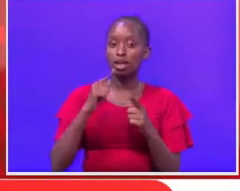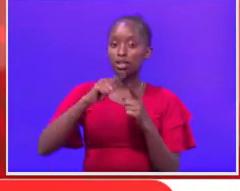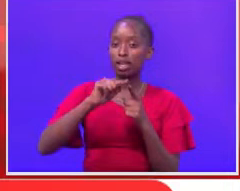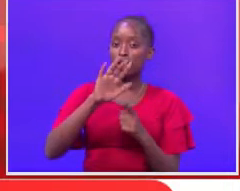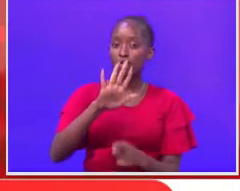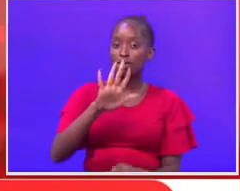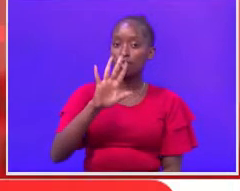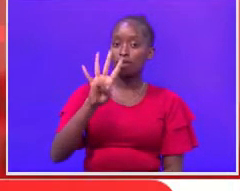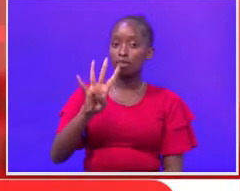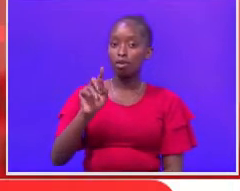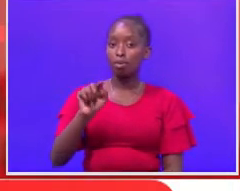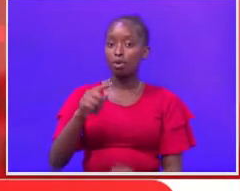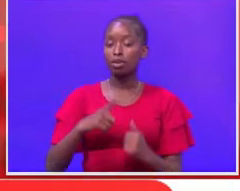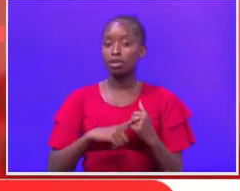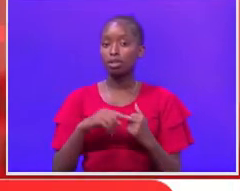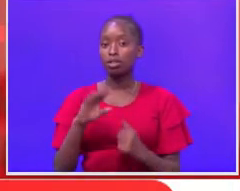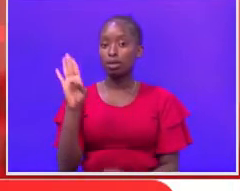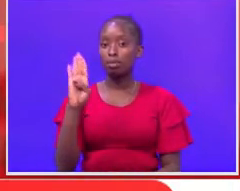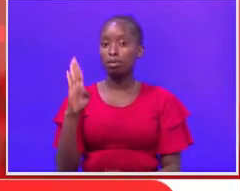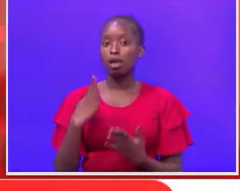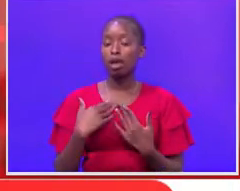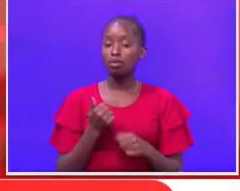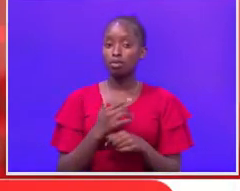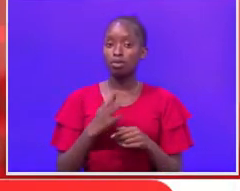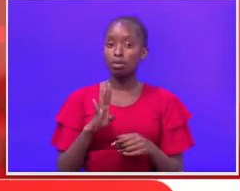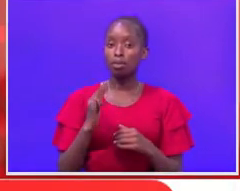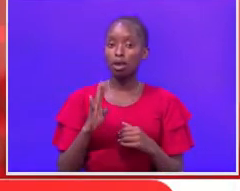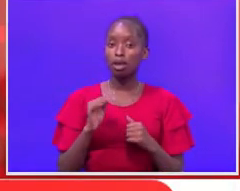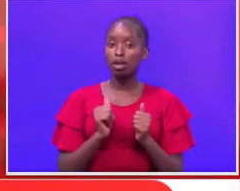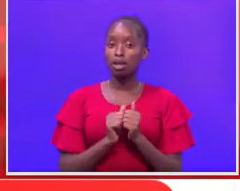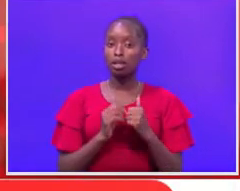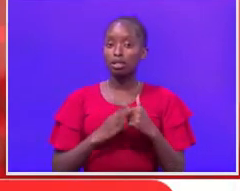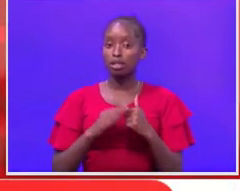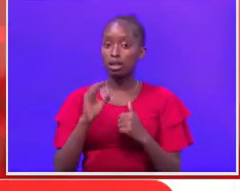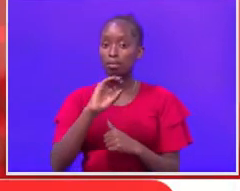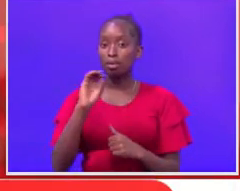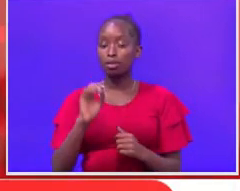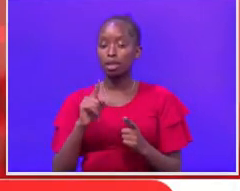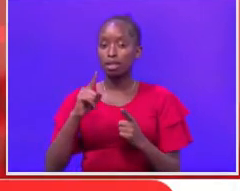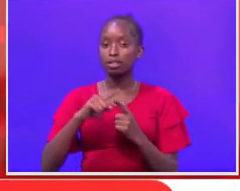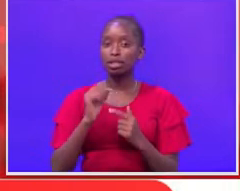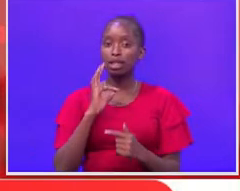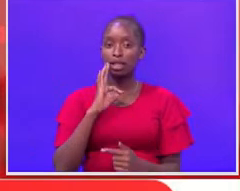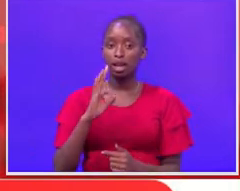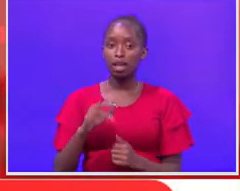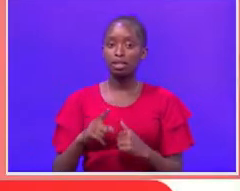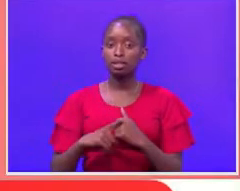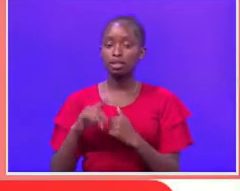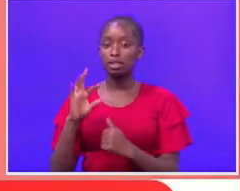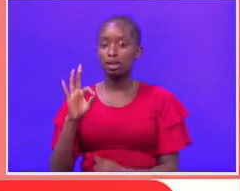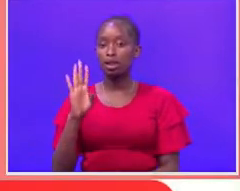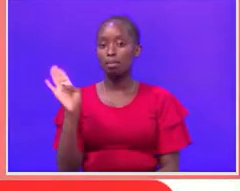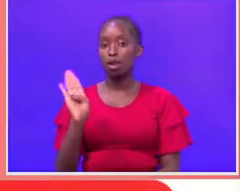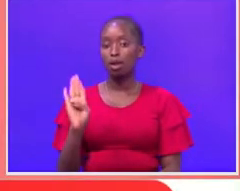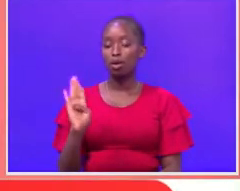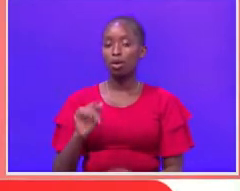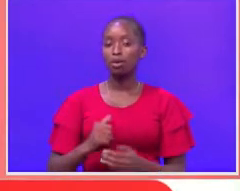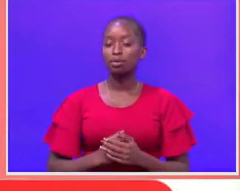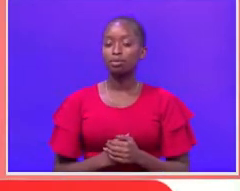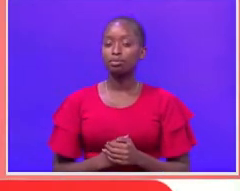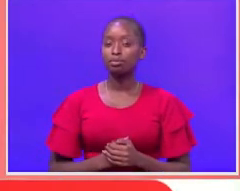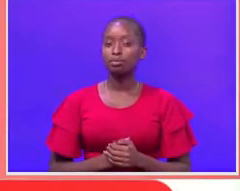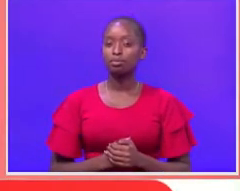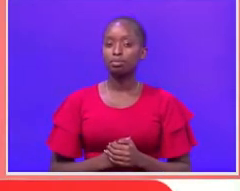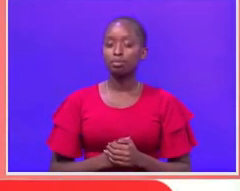billion, while customer deposits grew by 19% to 363 billion. And this is a